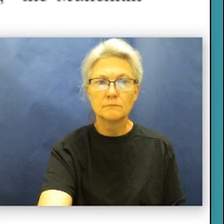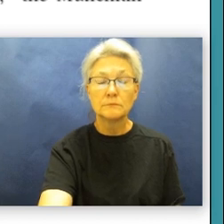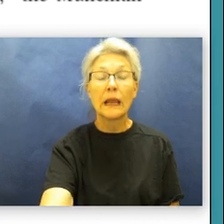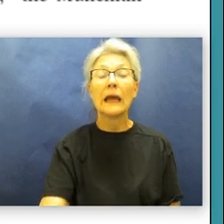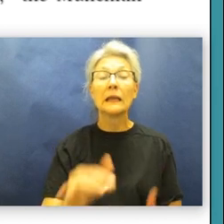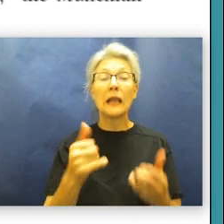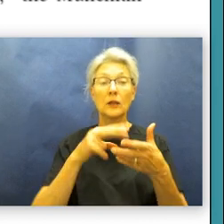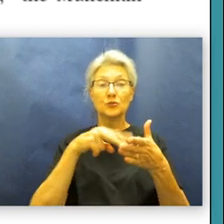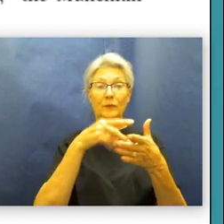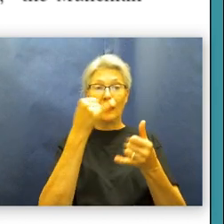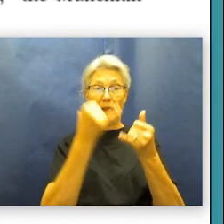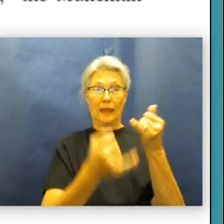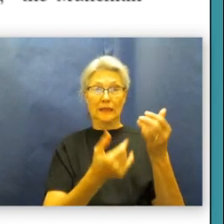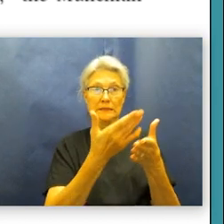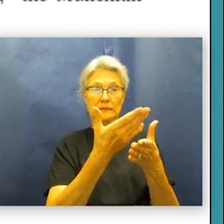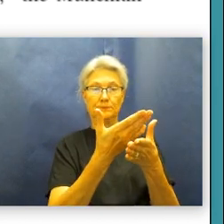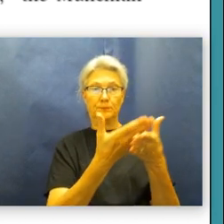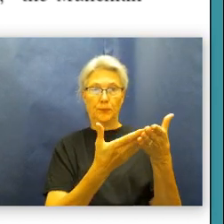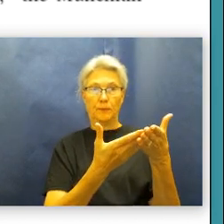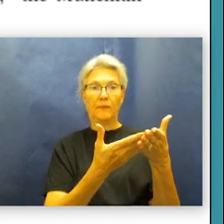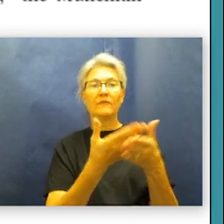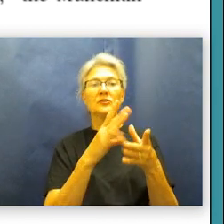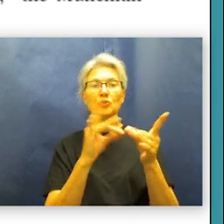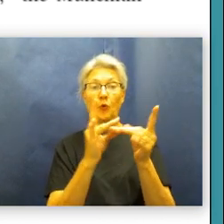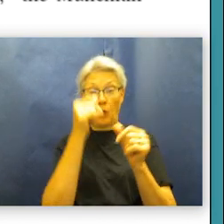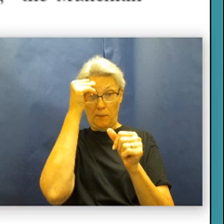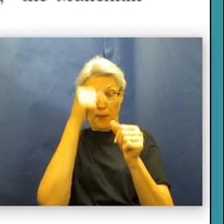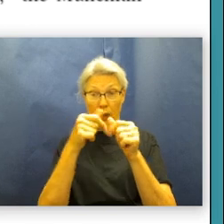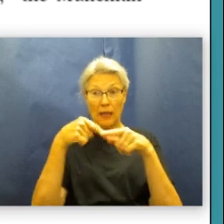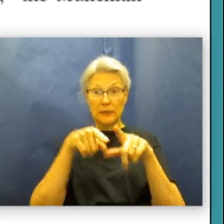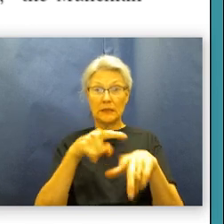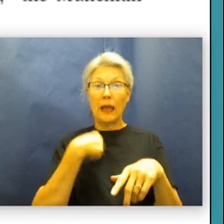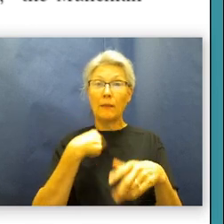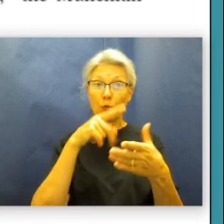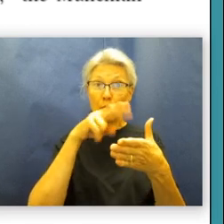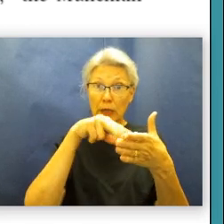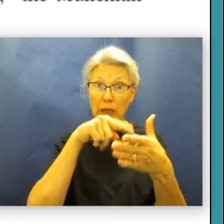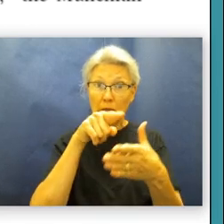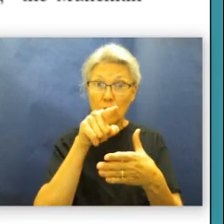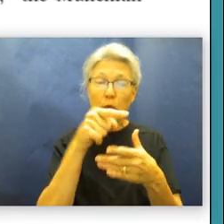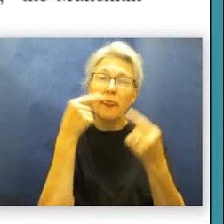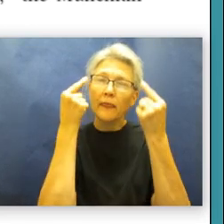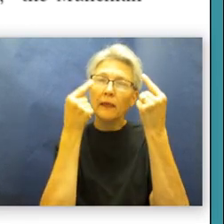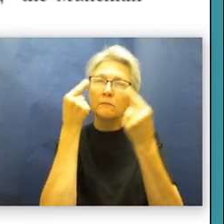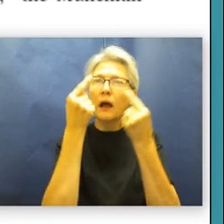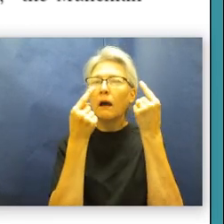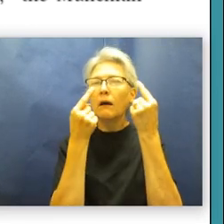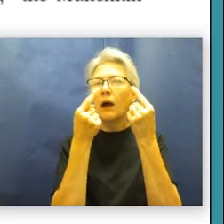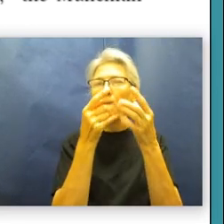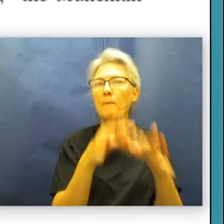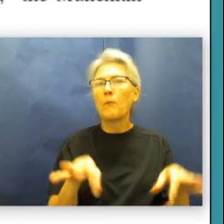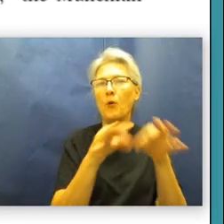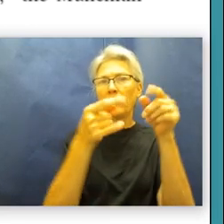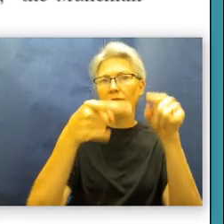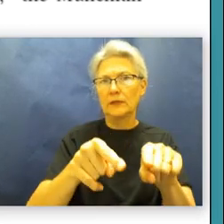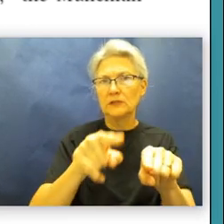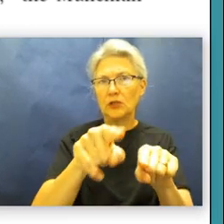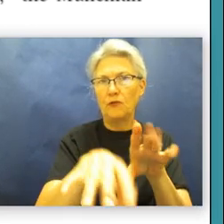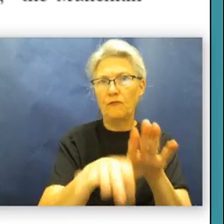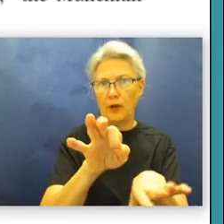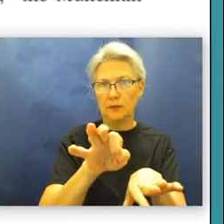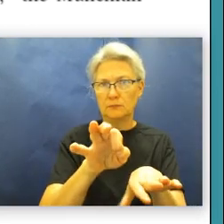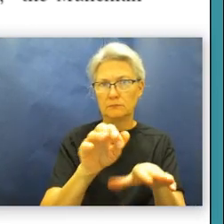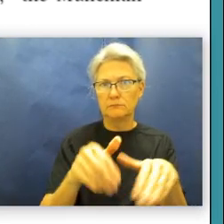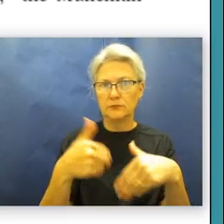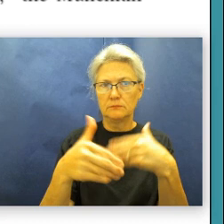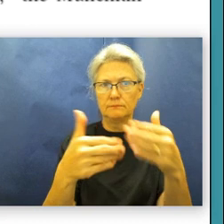Now let's read the last half of our story. Remember, as I am reading, I would like you to think about key events that you find along the